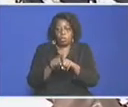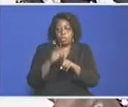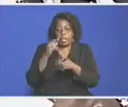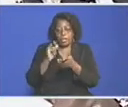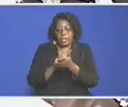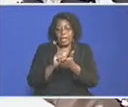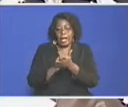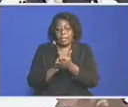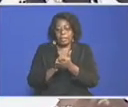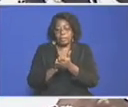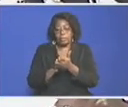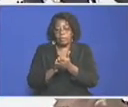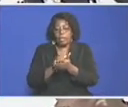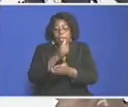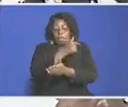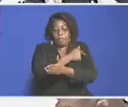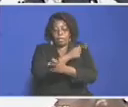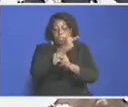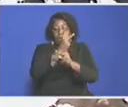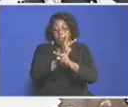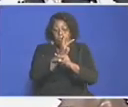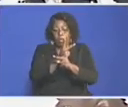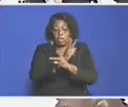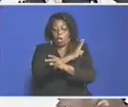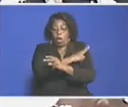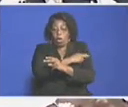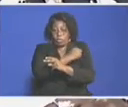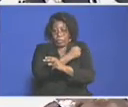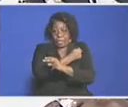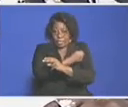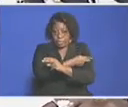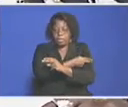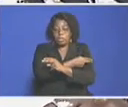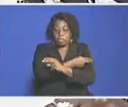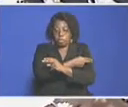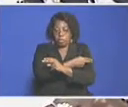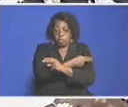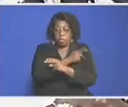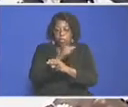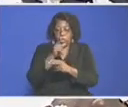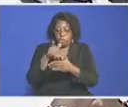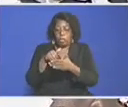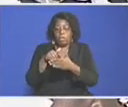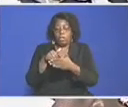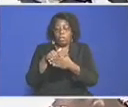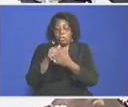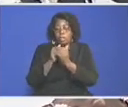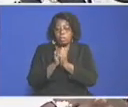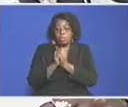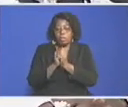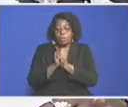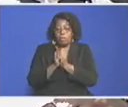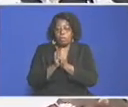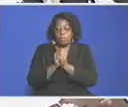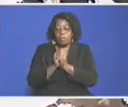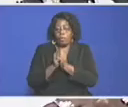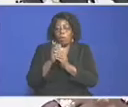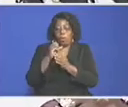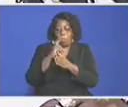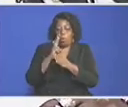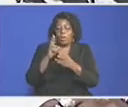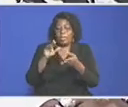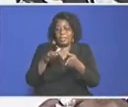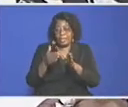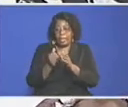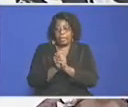vaccines prevent hospitalization and deaths, but the question the PAHO representative also addressed was how should patients with chronic